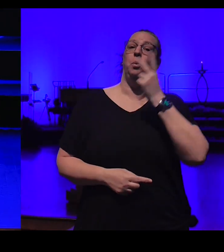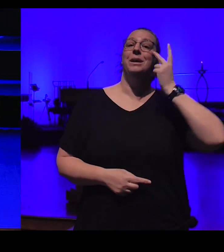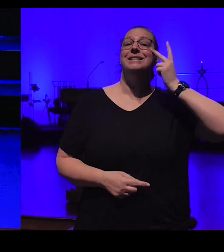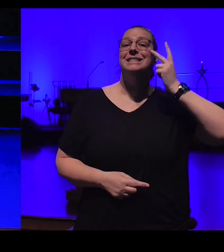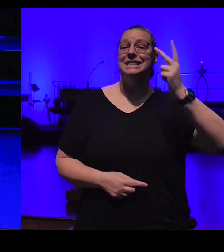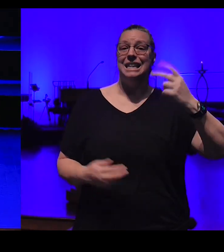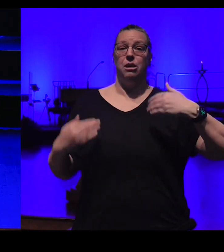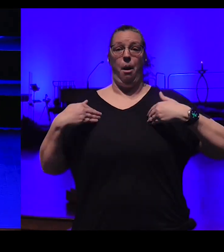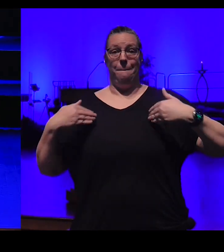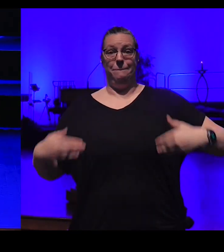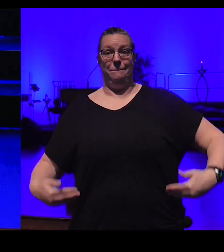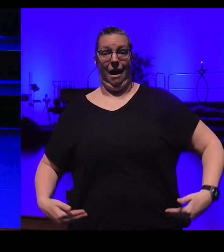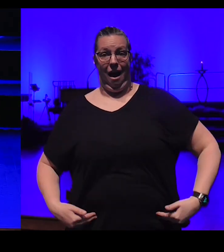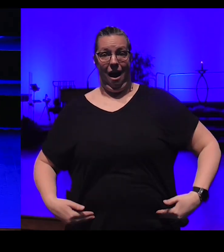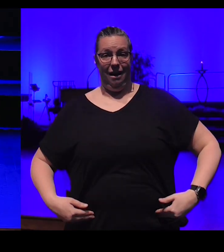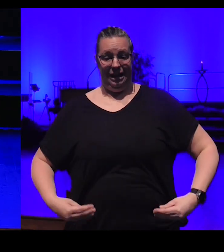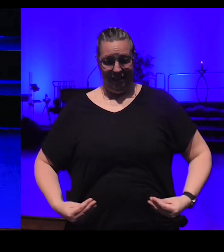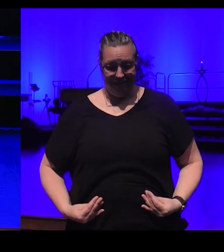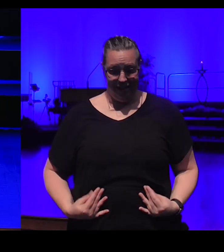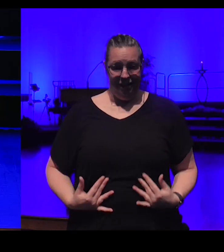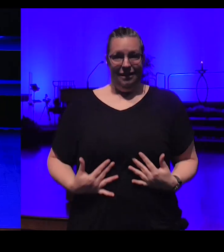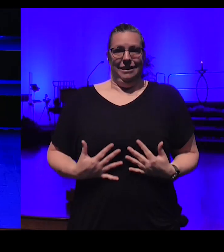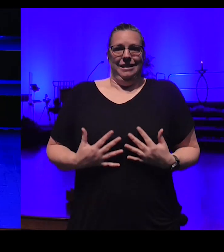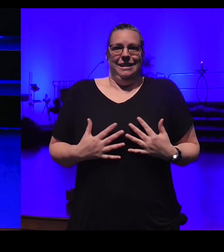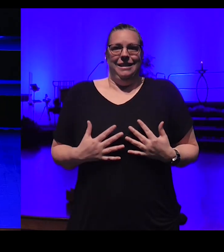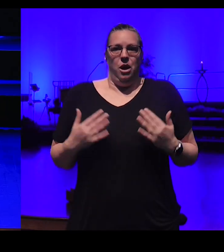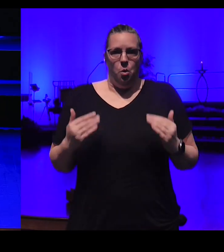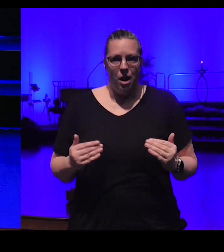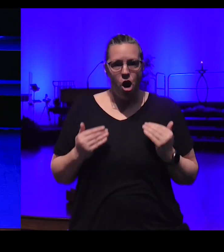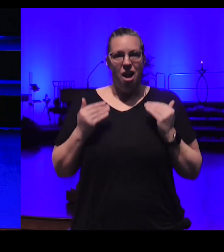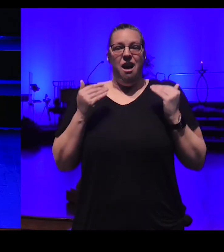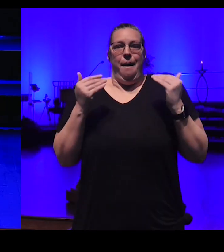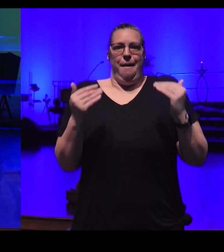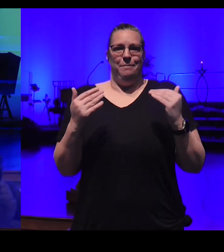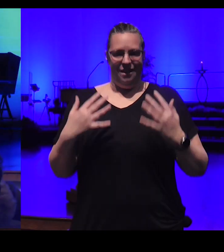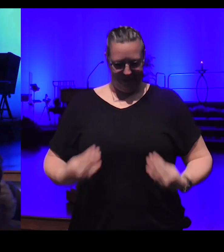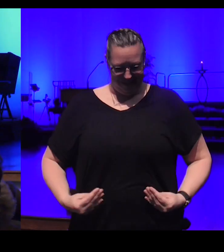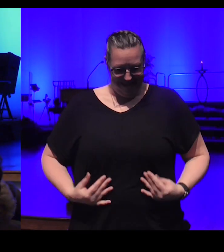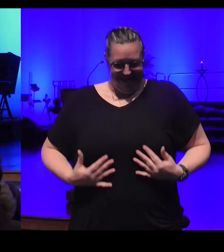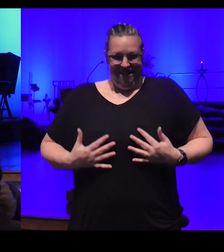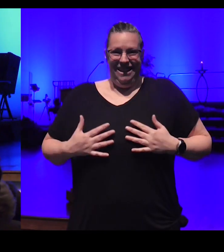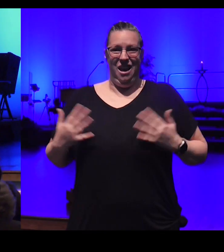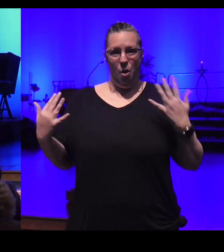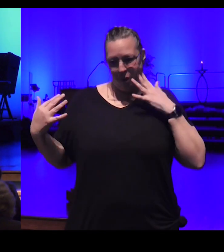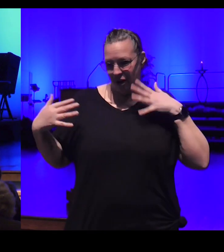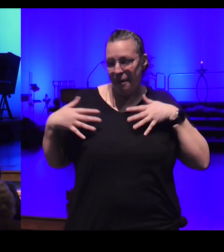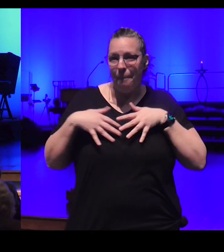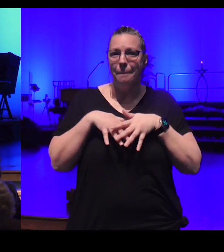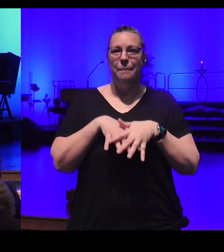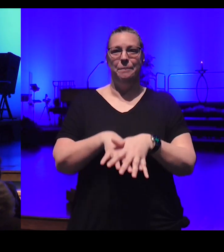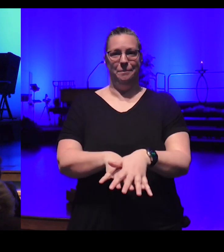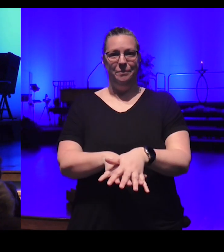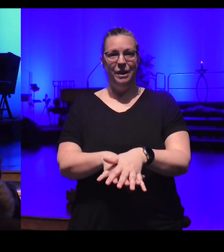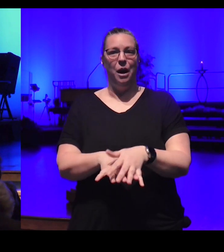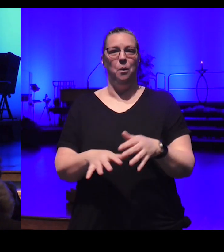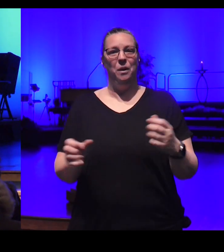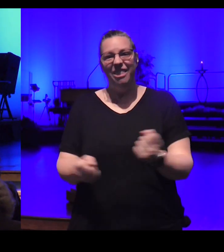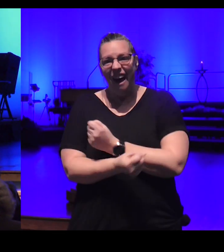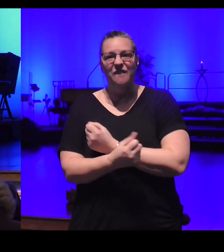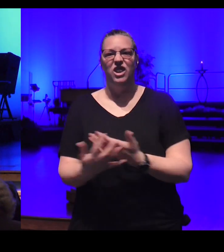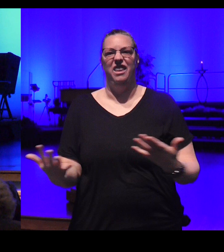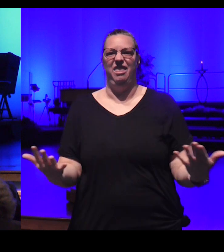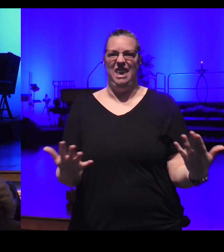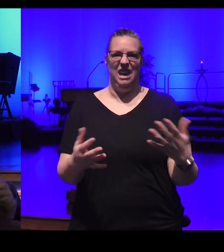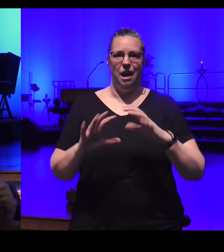our bodies as vitalized in every cell, harmonized in every function, the centers of divine energy.